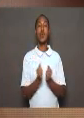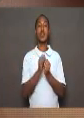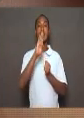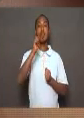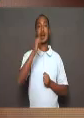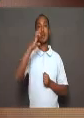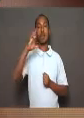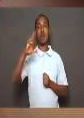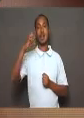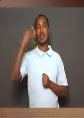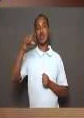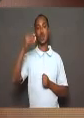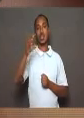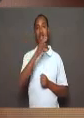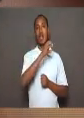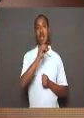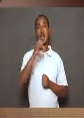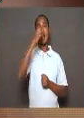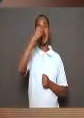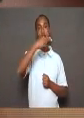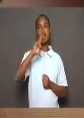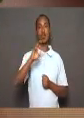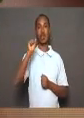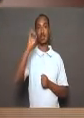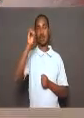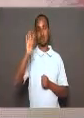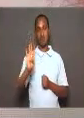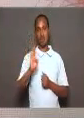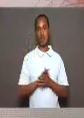barium chlorite solution and sulfuric acid.